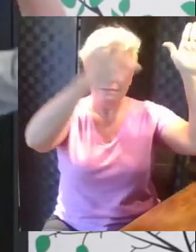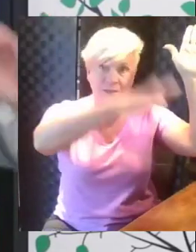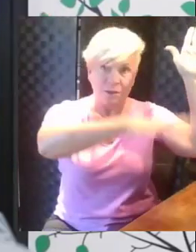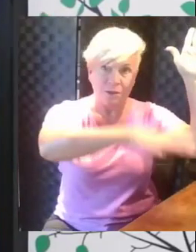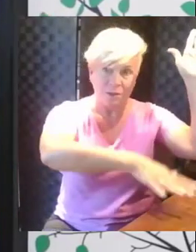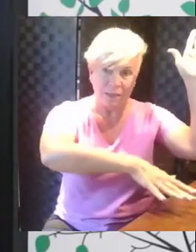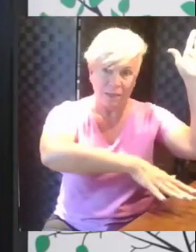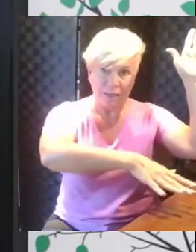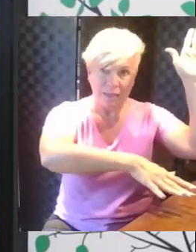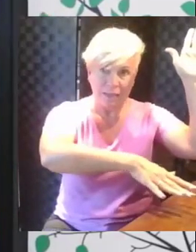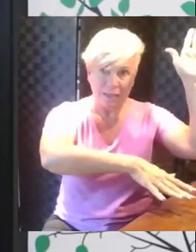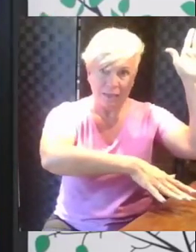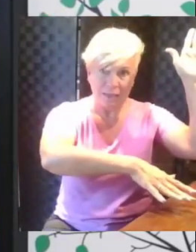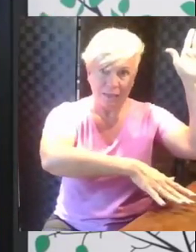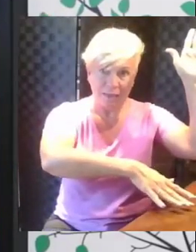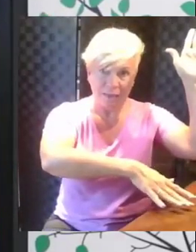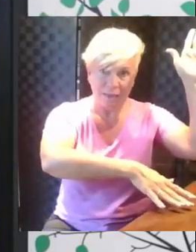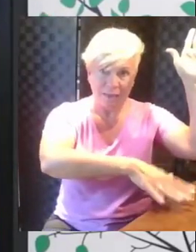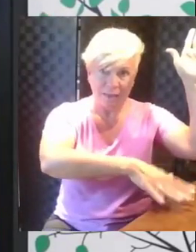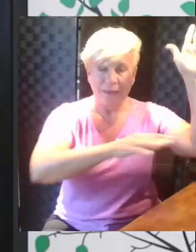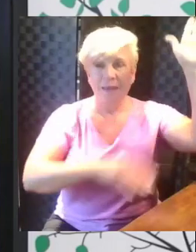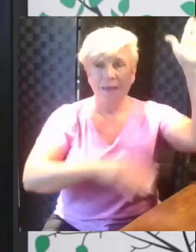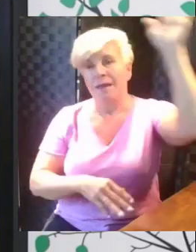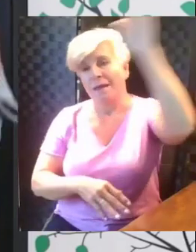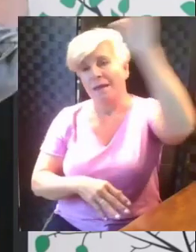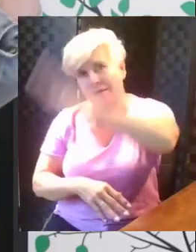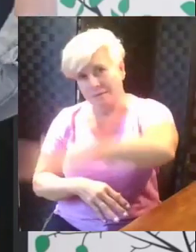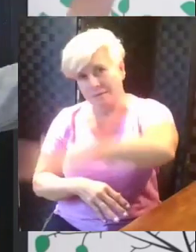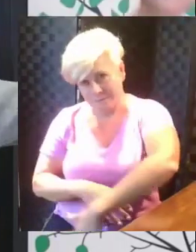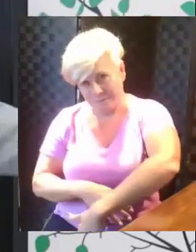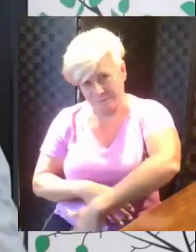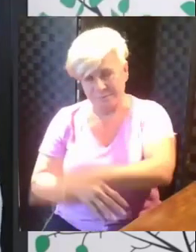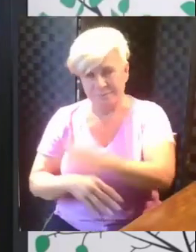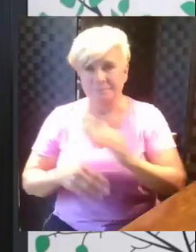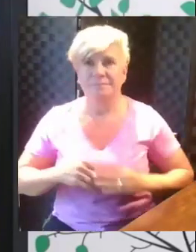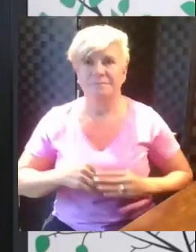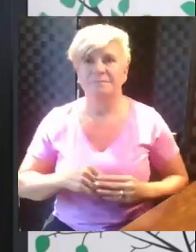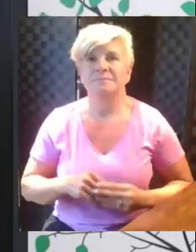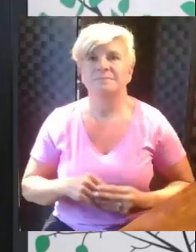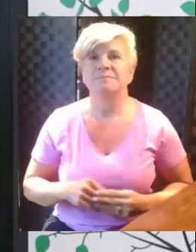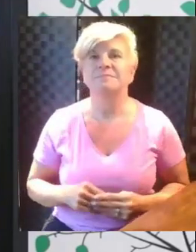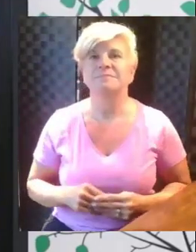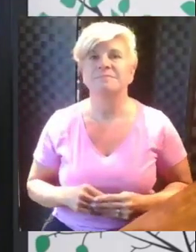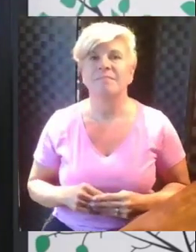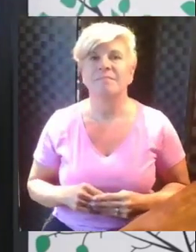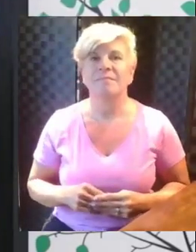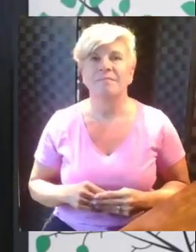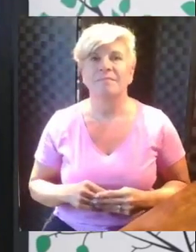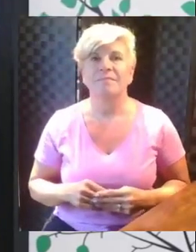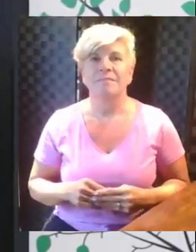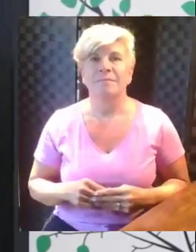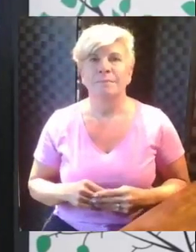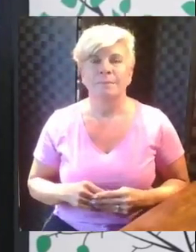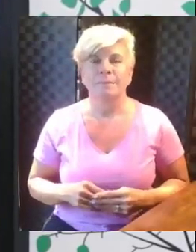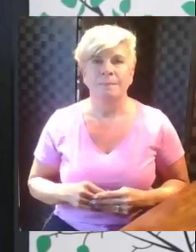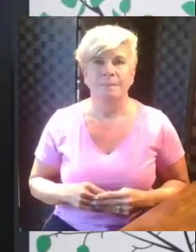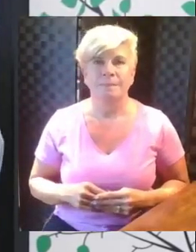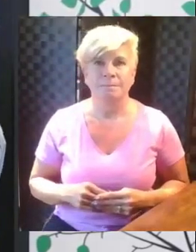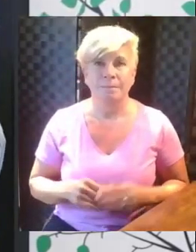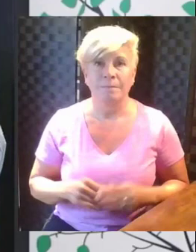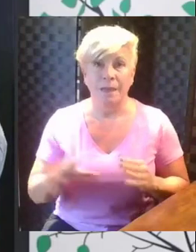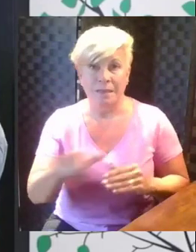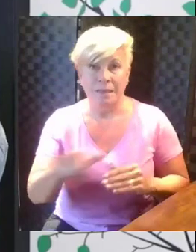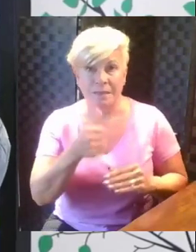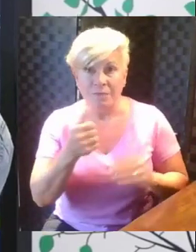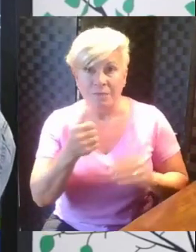our hand to our toe. And then the other side. Okay? And then we're going to add